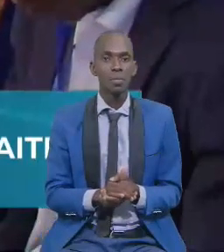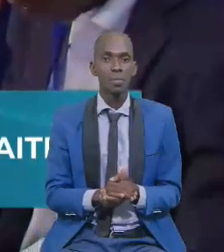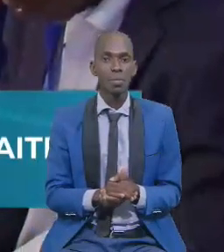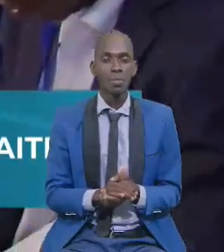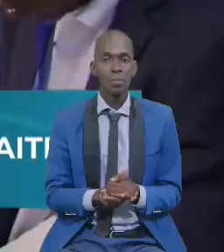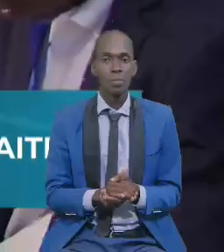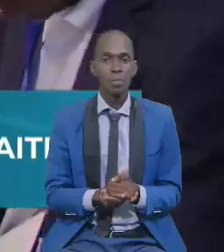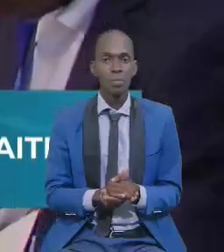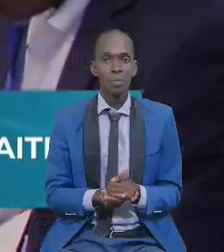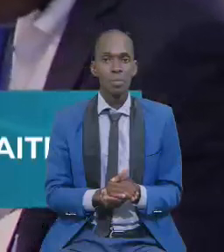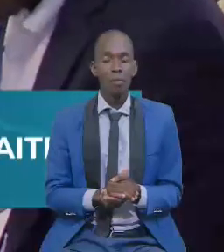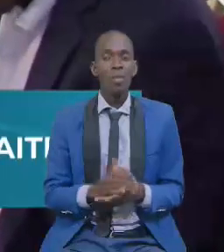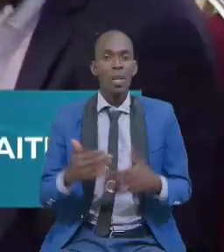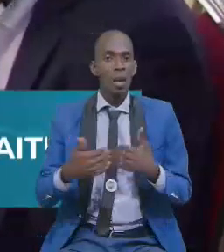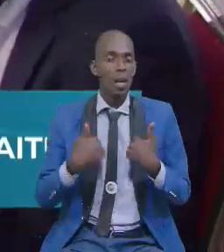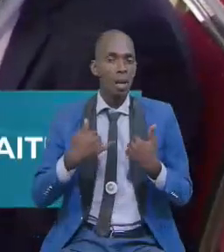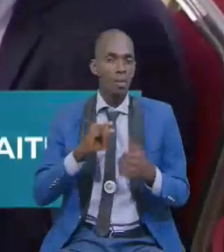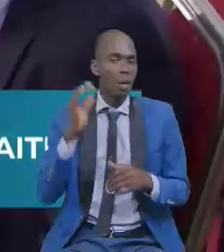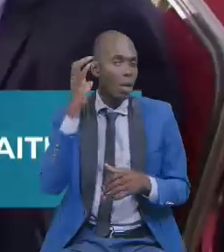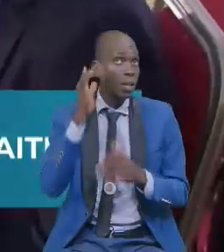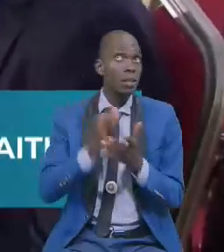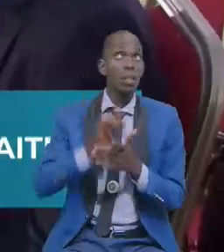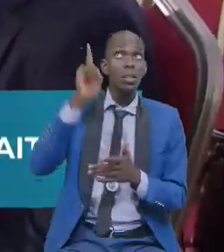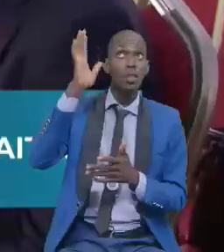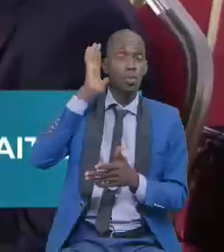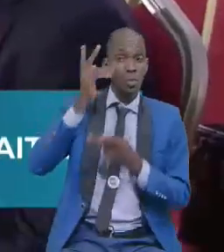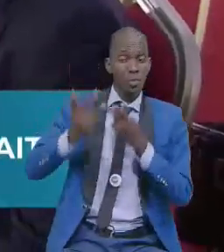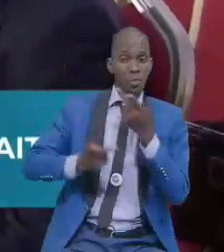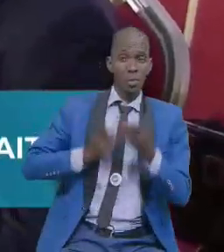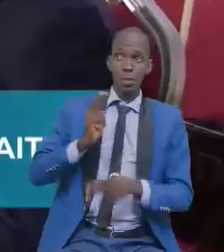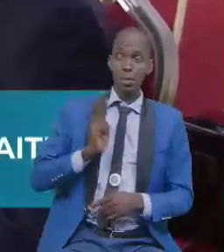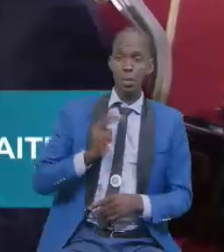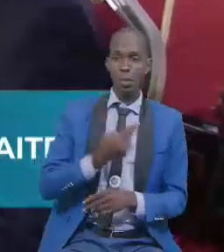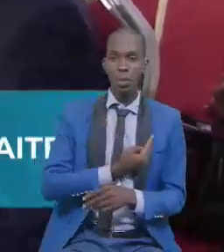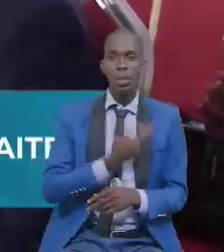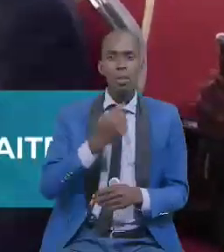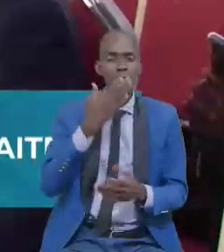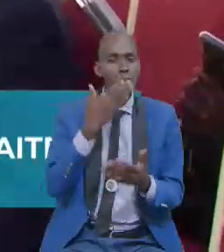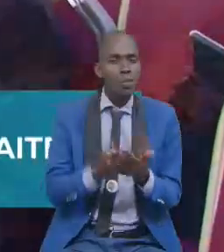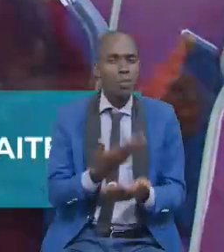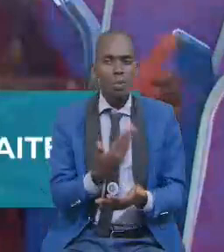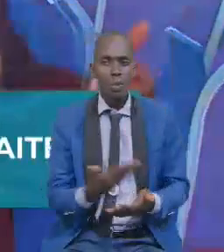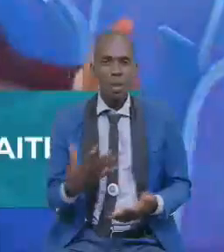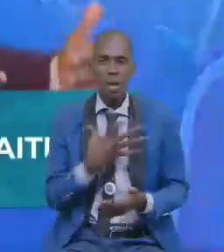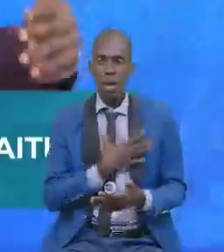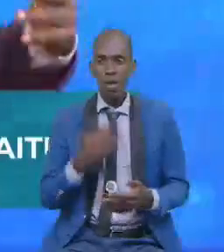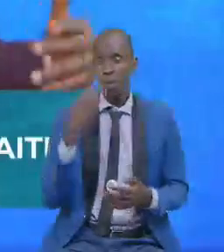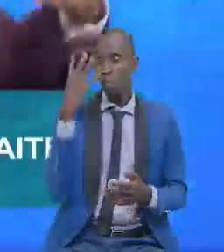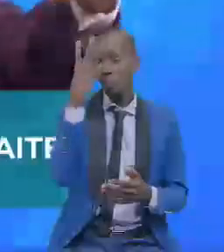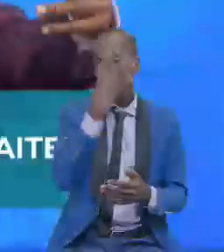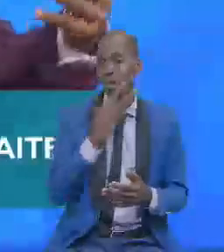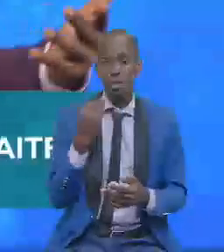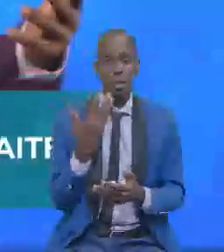Having heard that he will visit us, the good thing and the beautiful thing is that